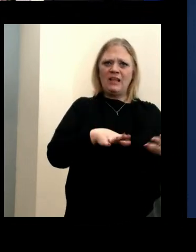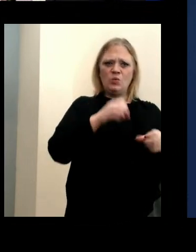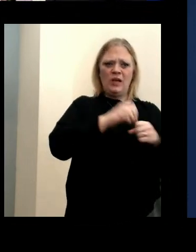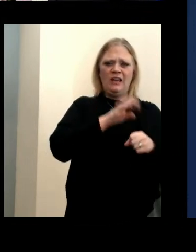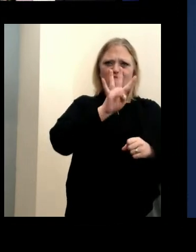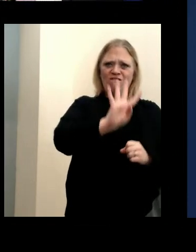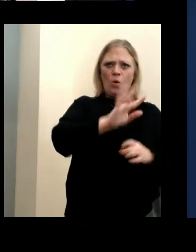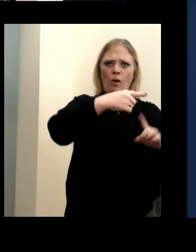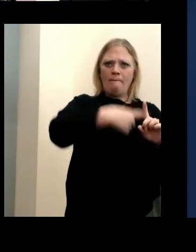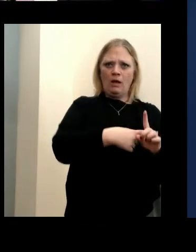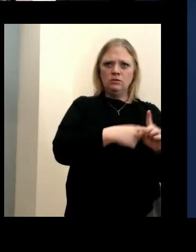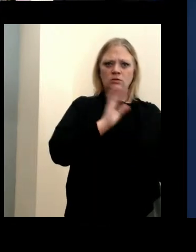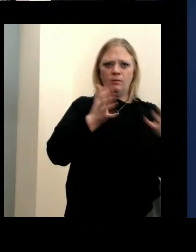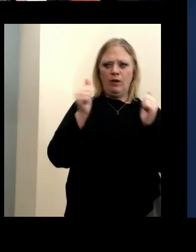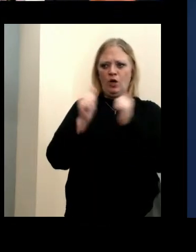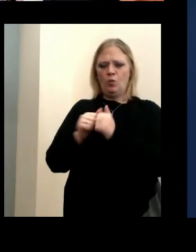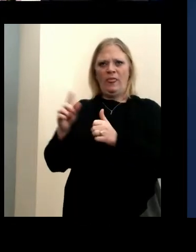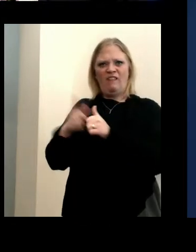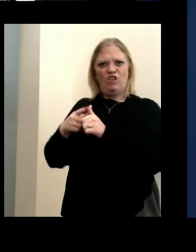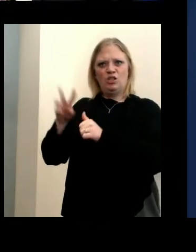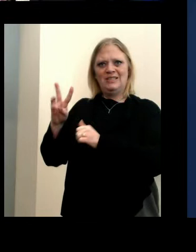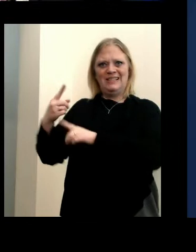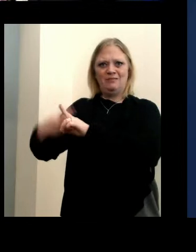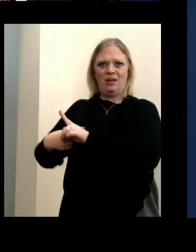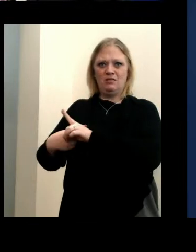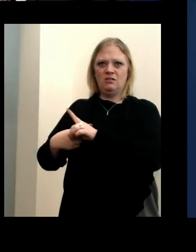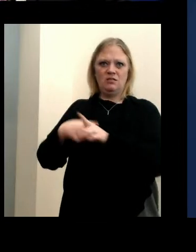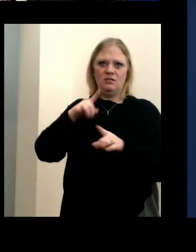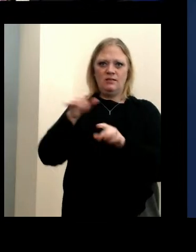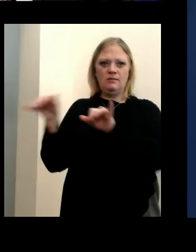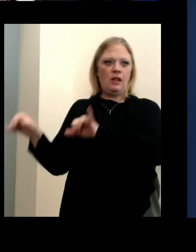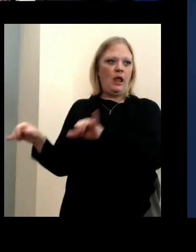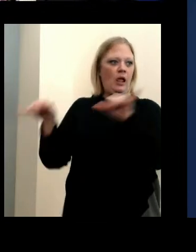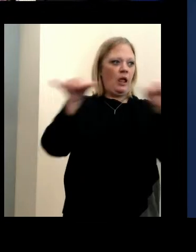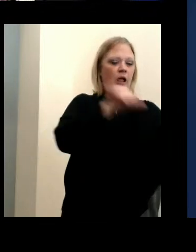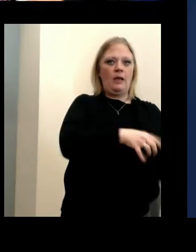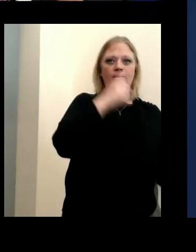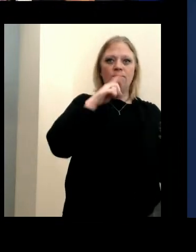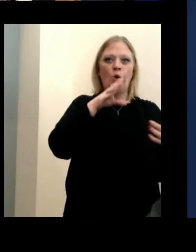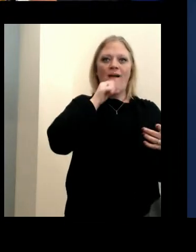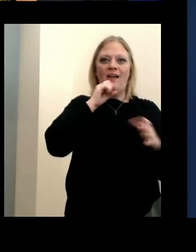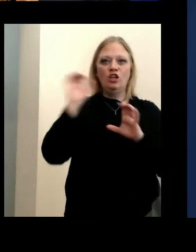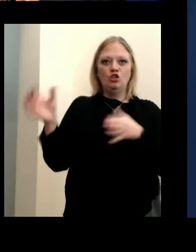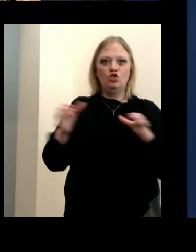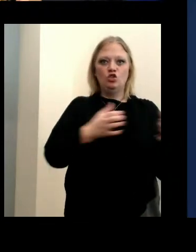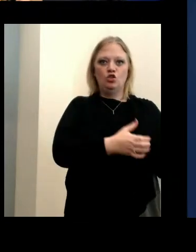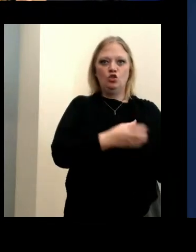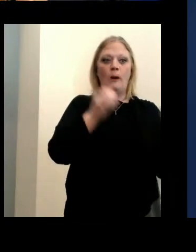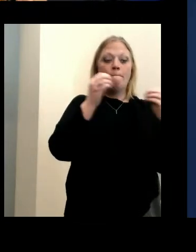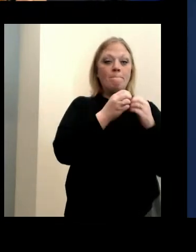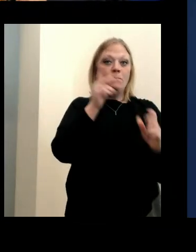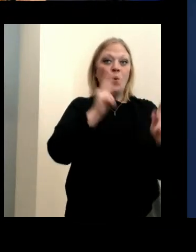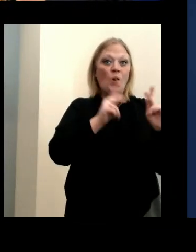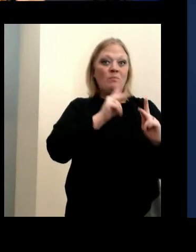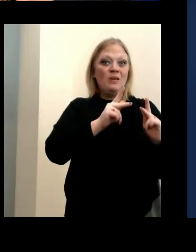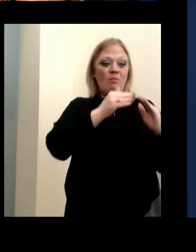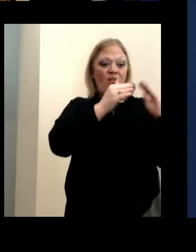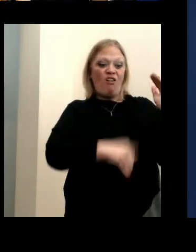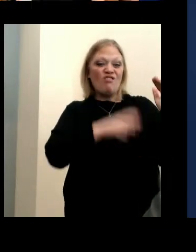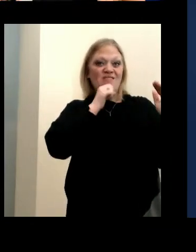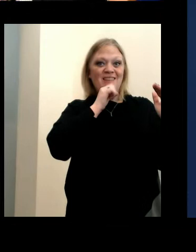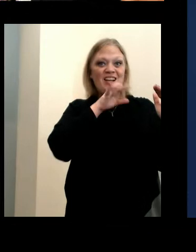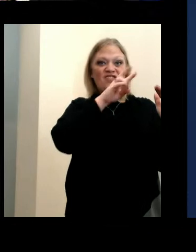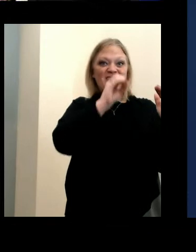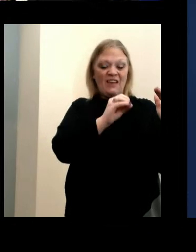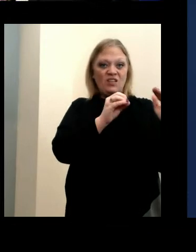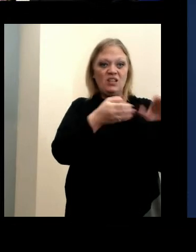first 6 months. And then when you look at it, it's across the board like that. With age, more people under the age of 70 have died since September 23rd than